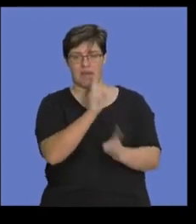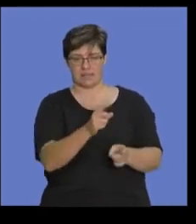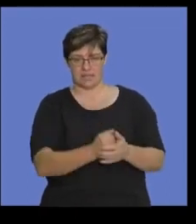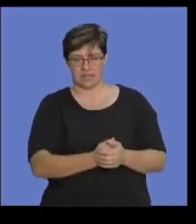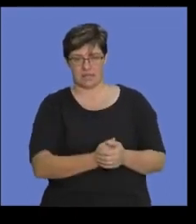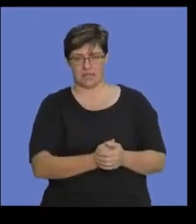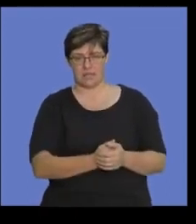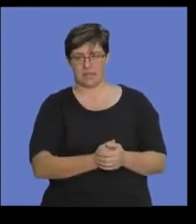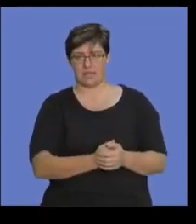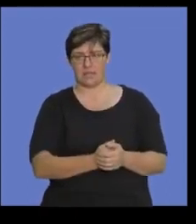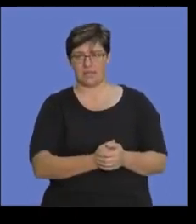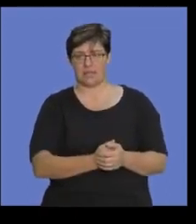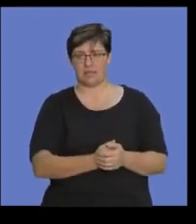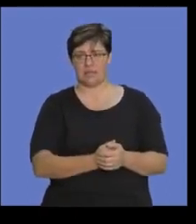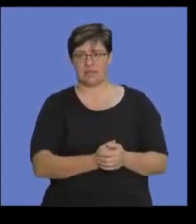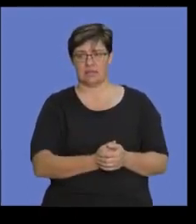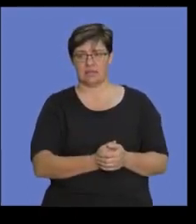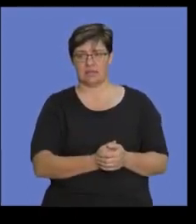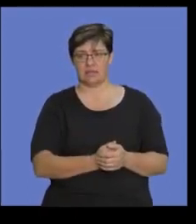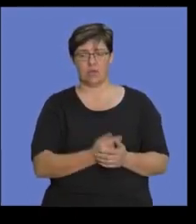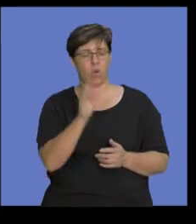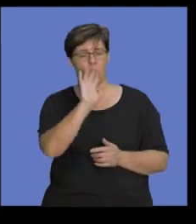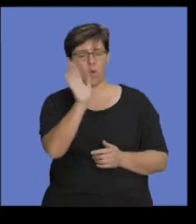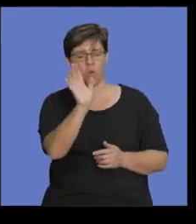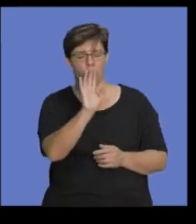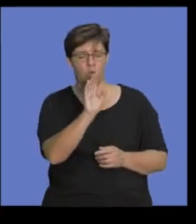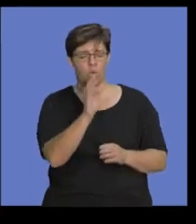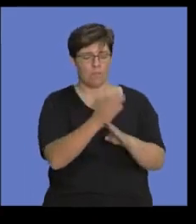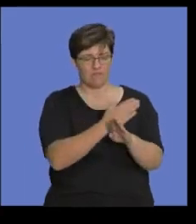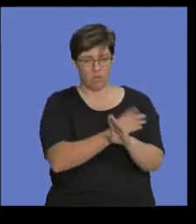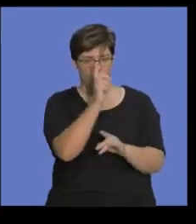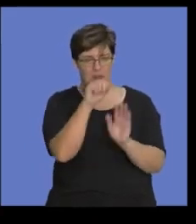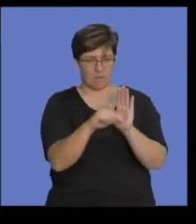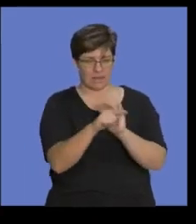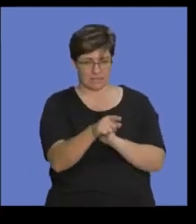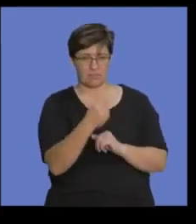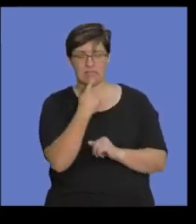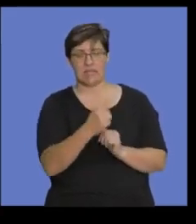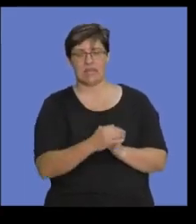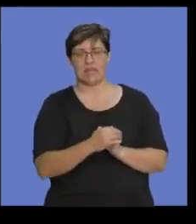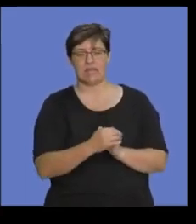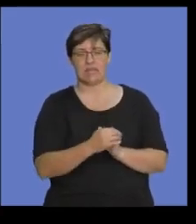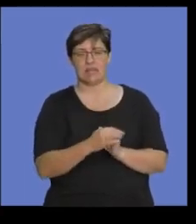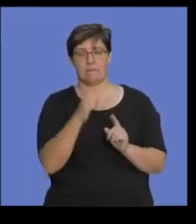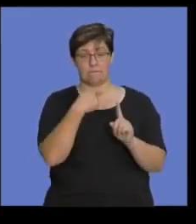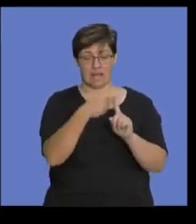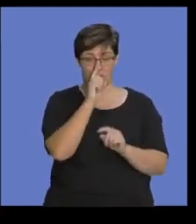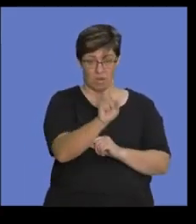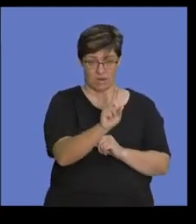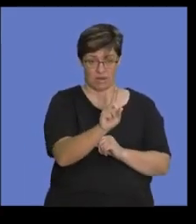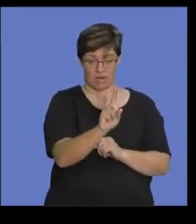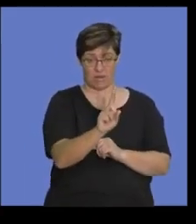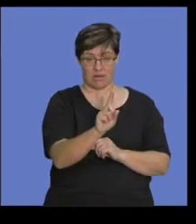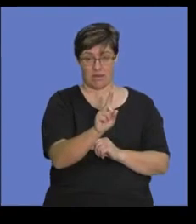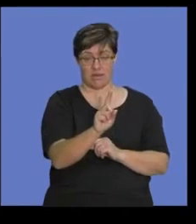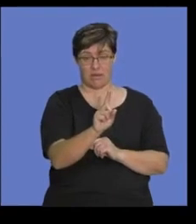the answer. I get that. Oh, before we get to the 1 minus the answer, so I will say plus